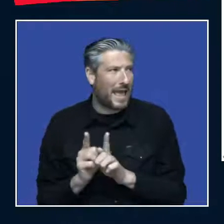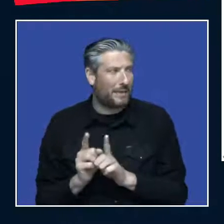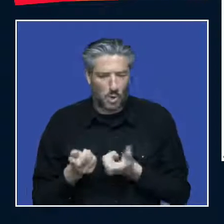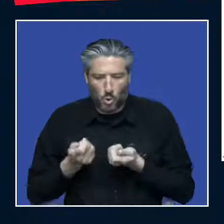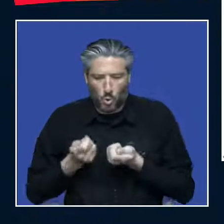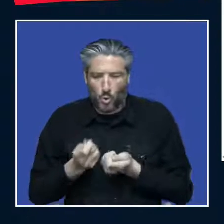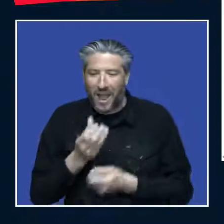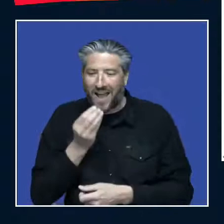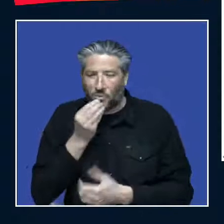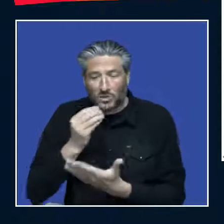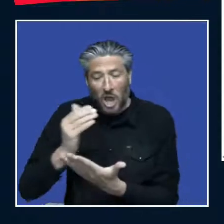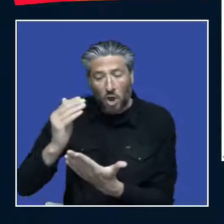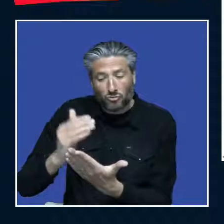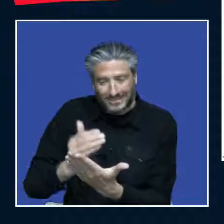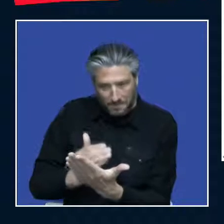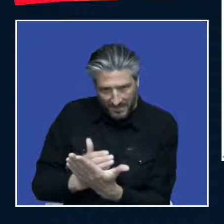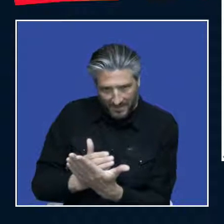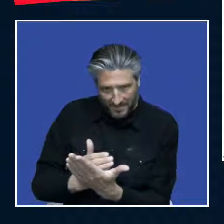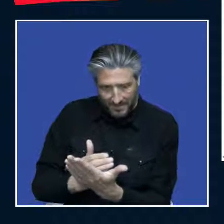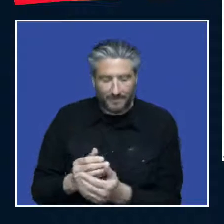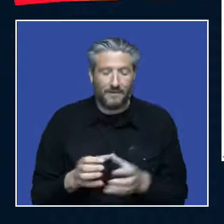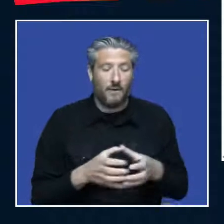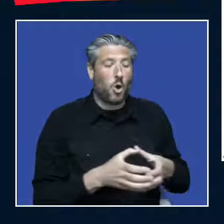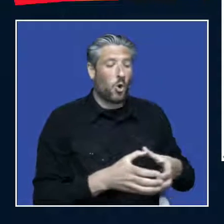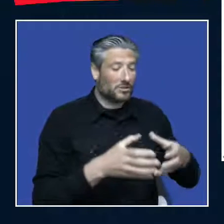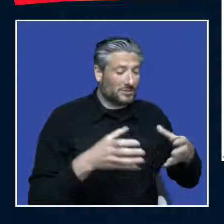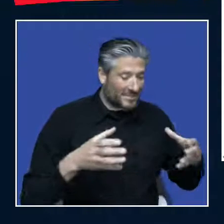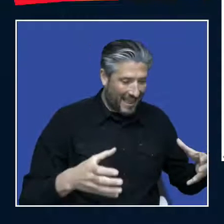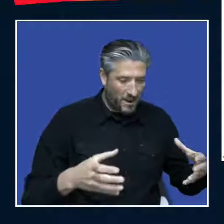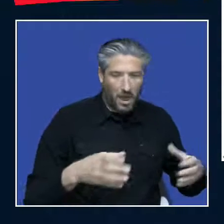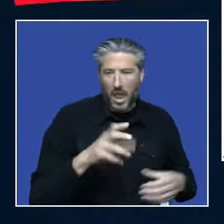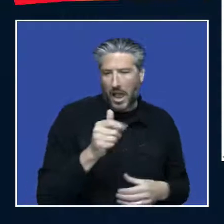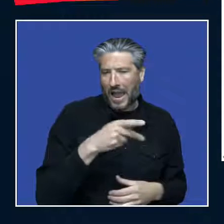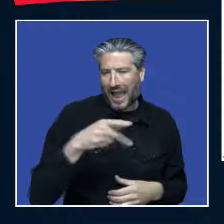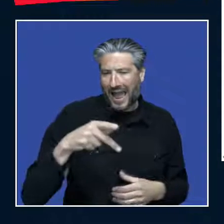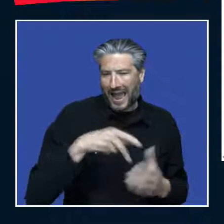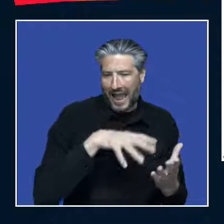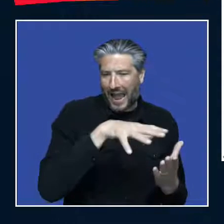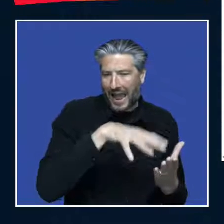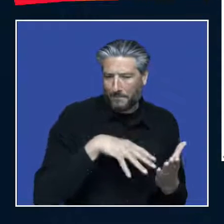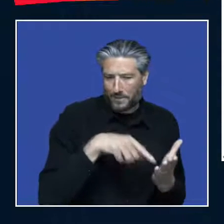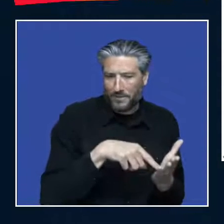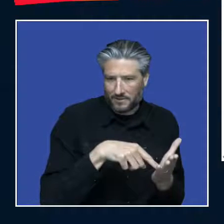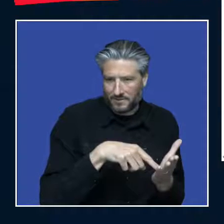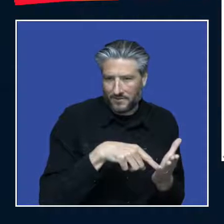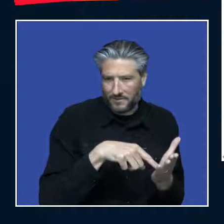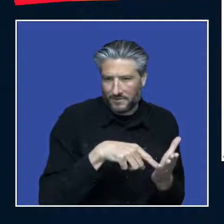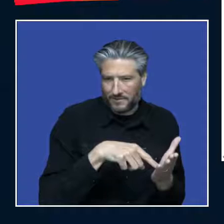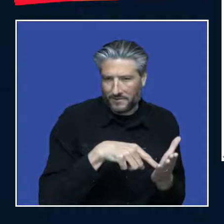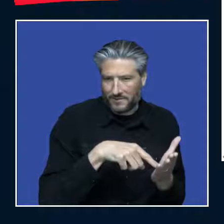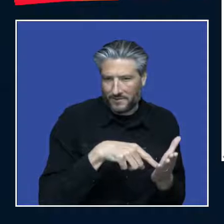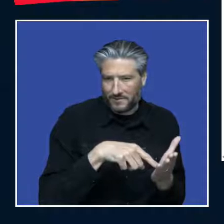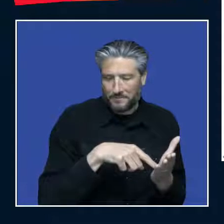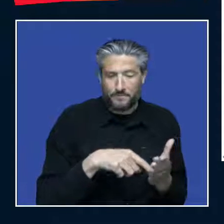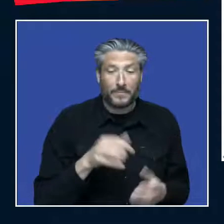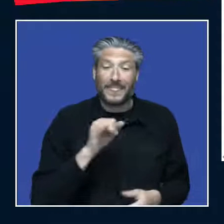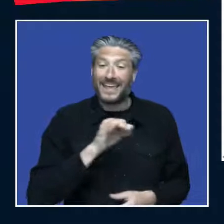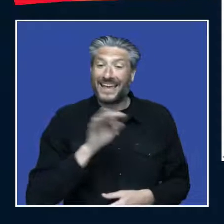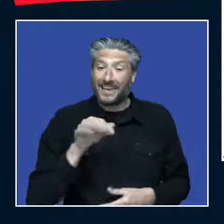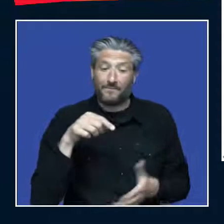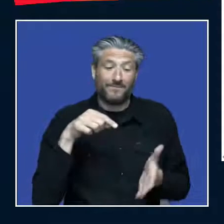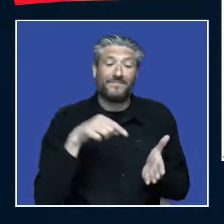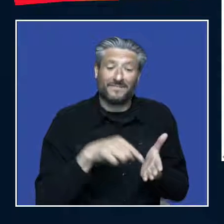container. Okay. And if the app has an issue, you